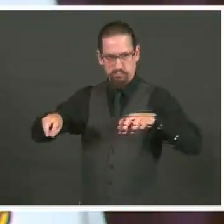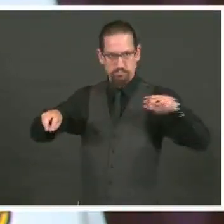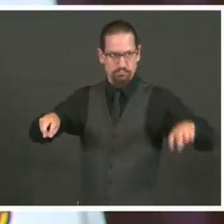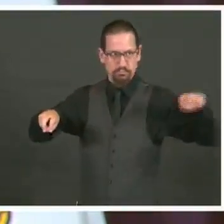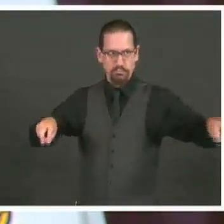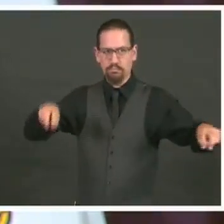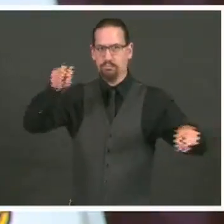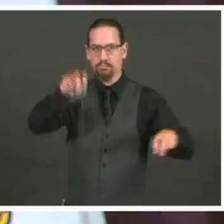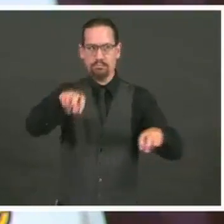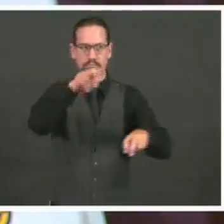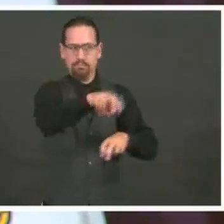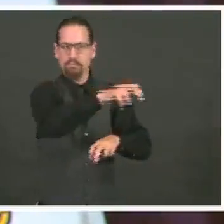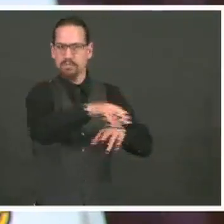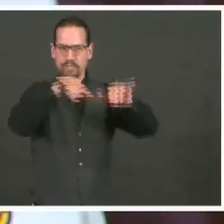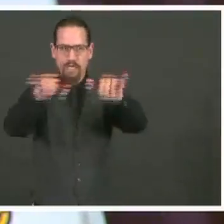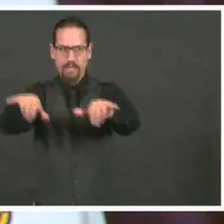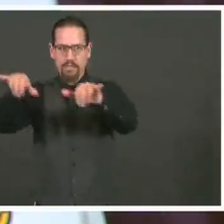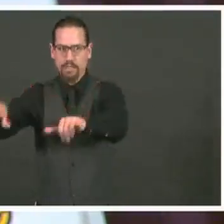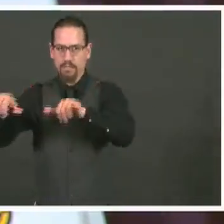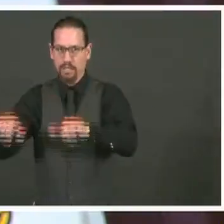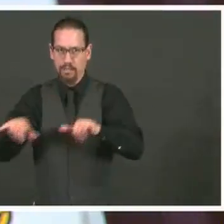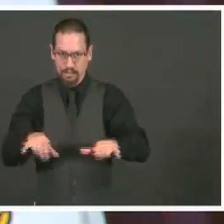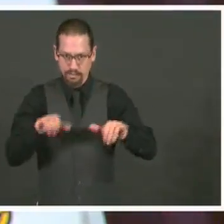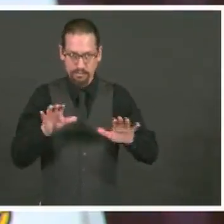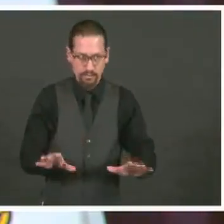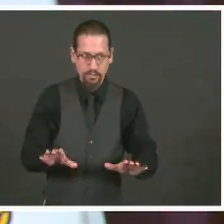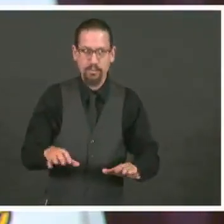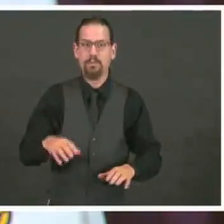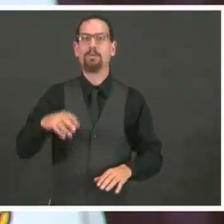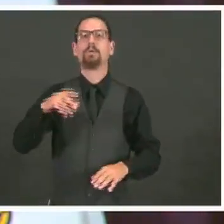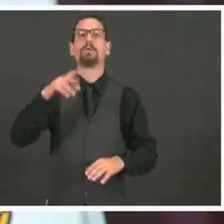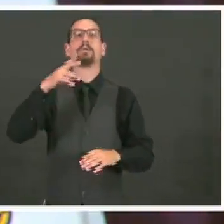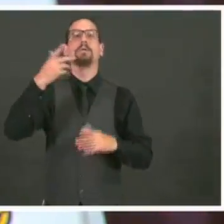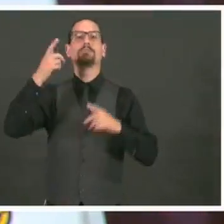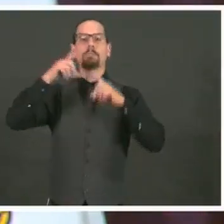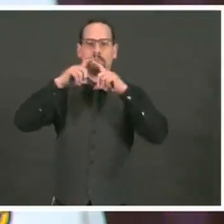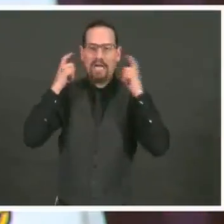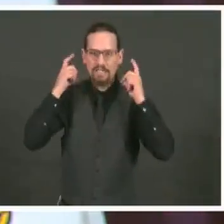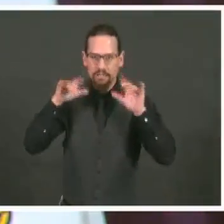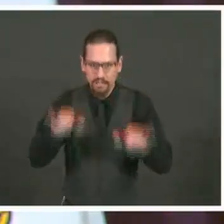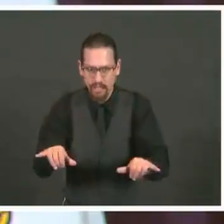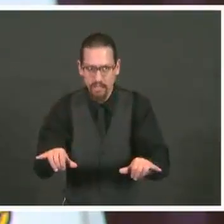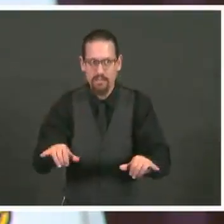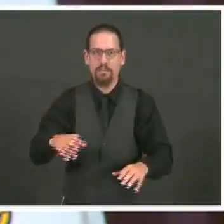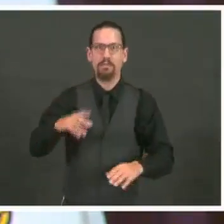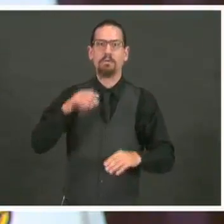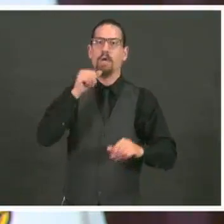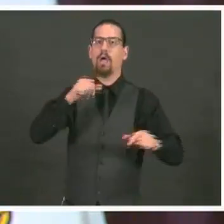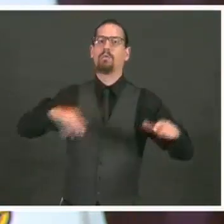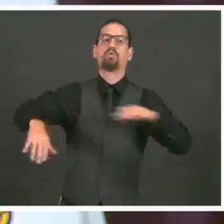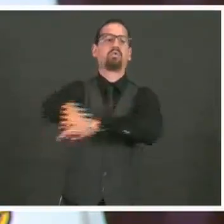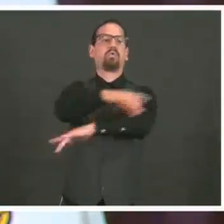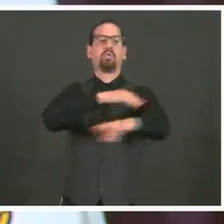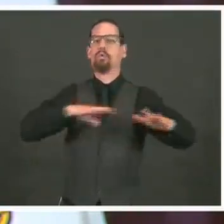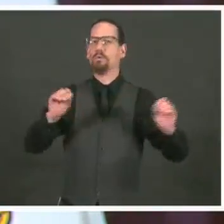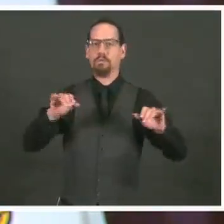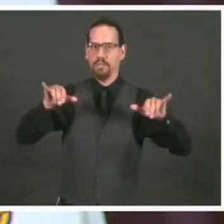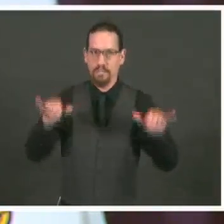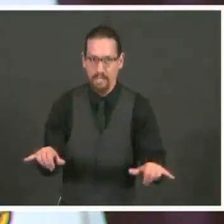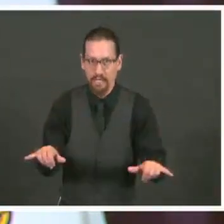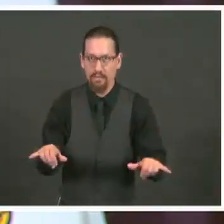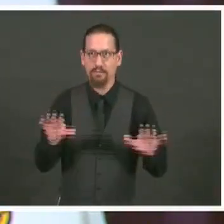of the measures that we know are effective in decreasing transmission. We know that symptom screening is in place, and that there's